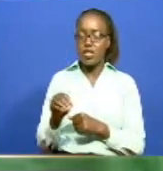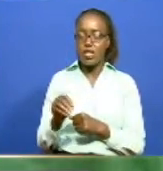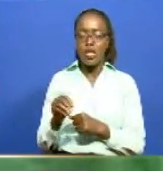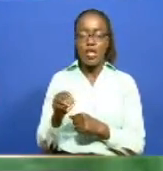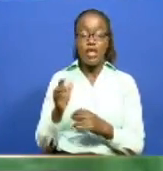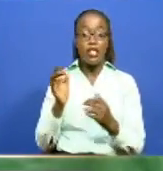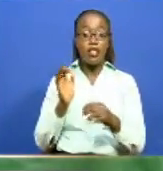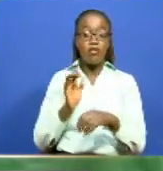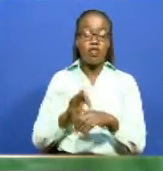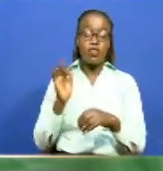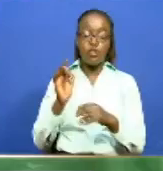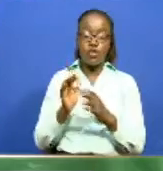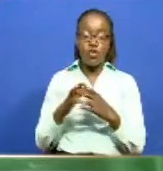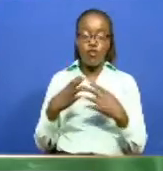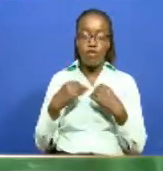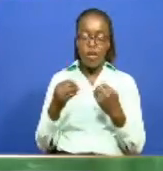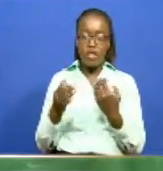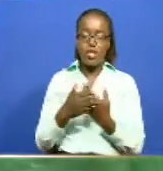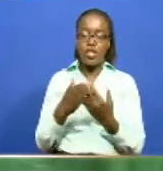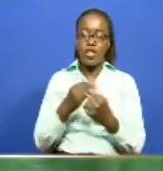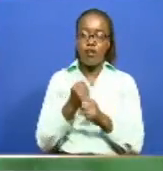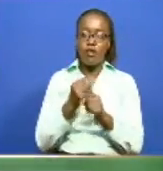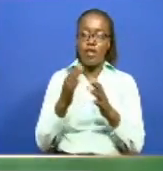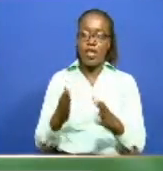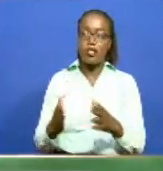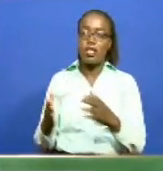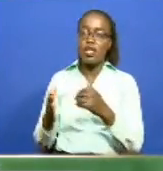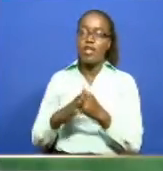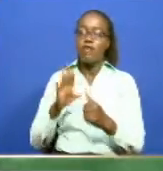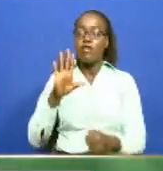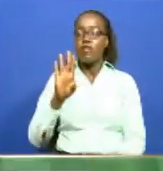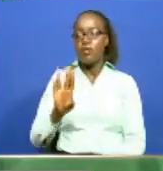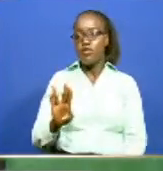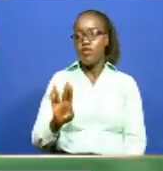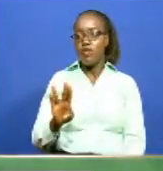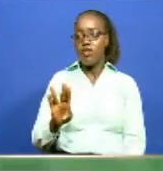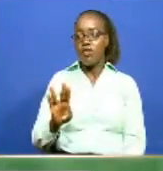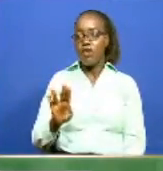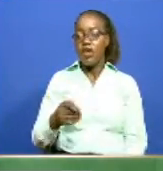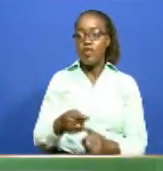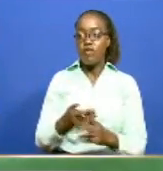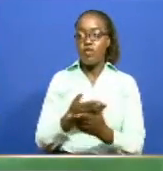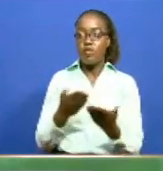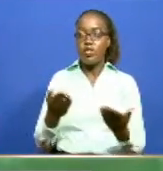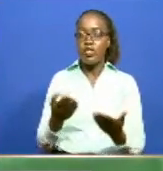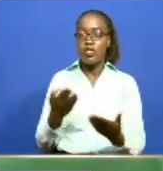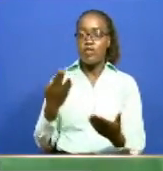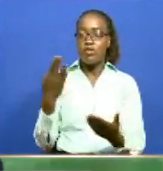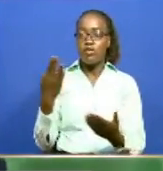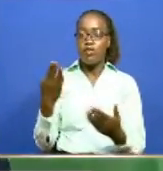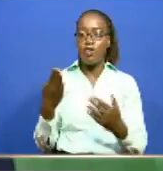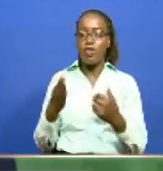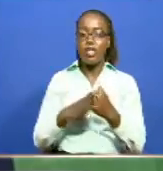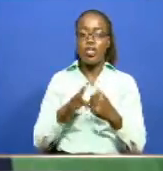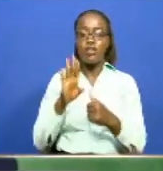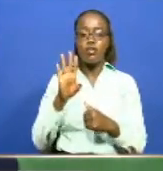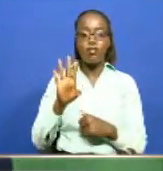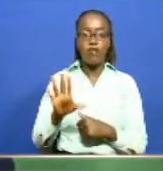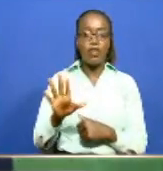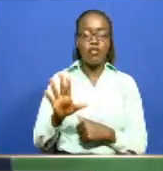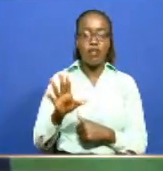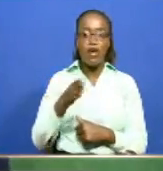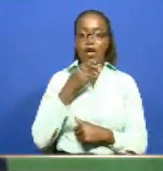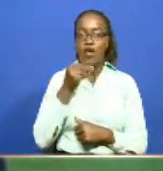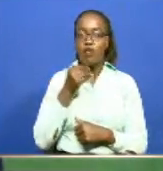healthcare workers, more than about 954, and out of these, 495 are males. They